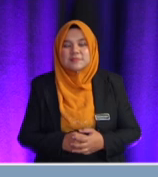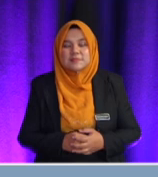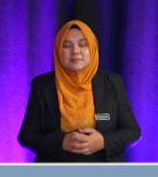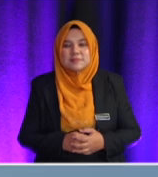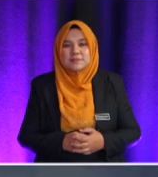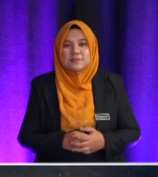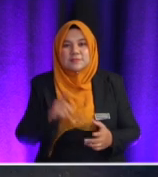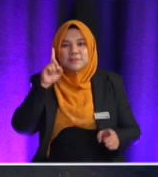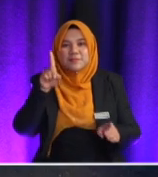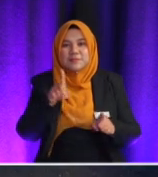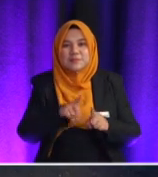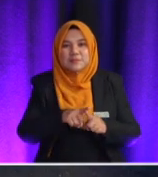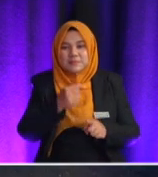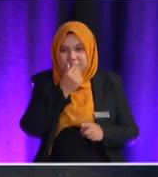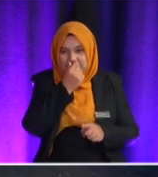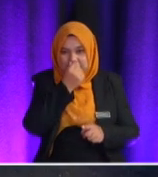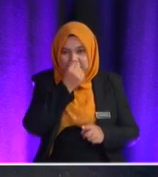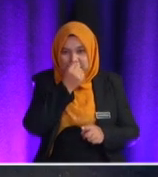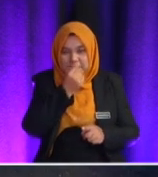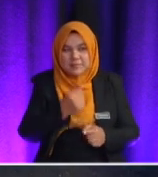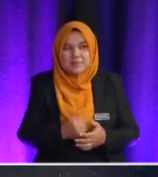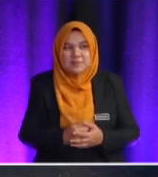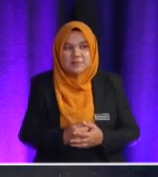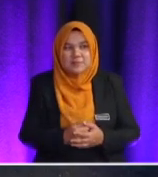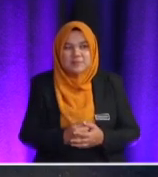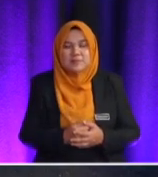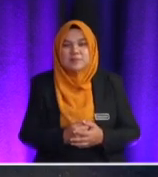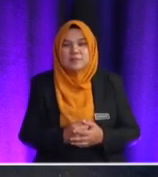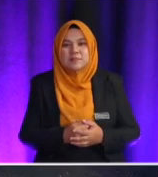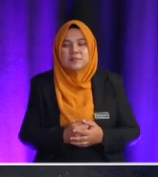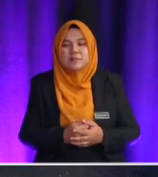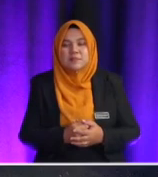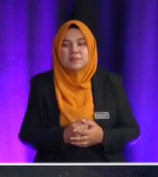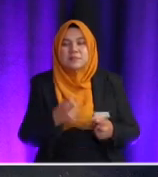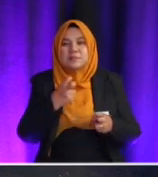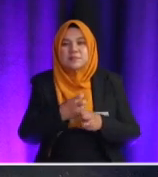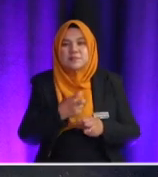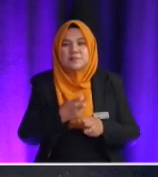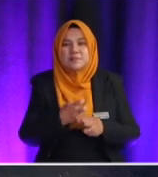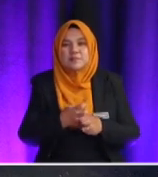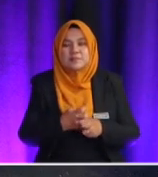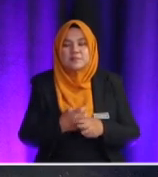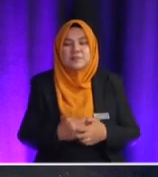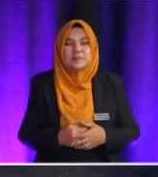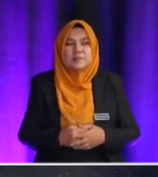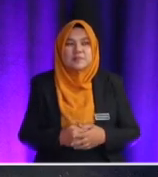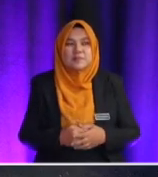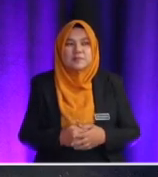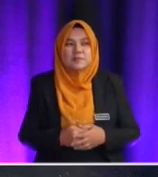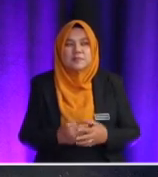I agree. Oh, because it's quite hard, so it's that's why you dislike the exercise. Maybe you